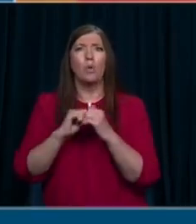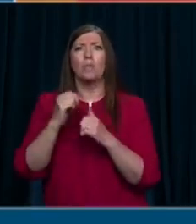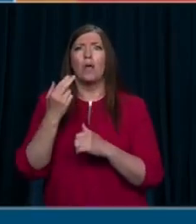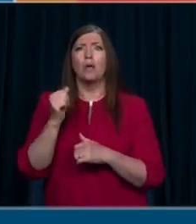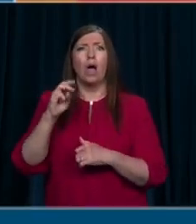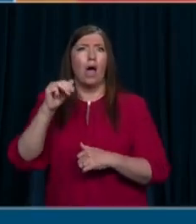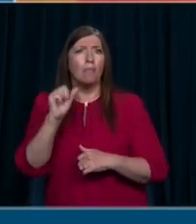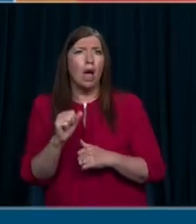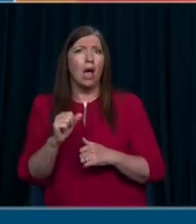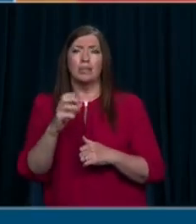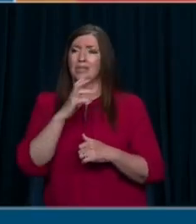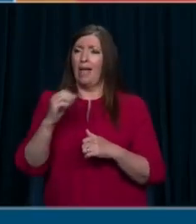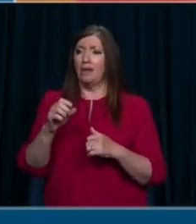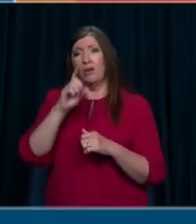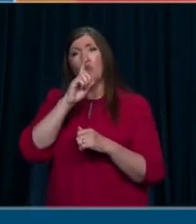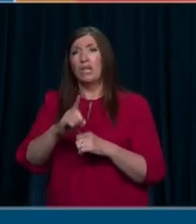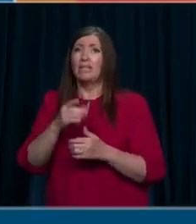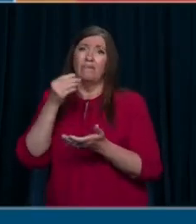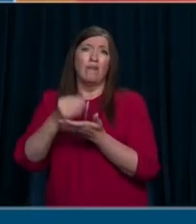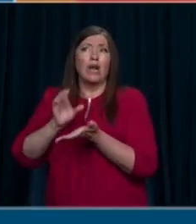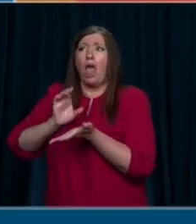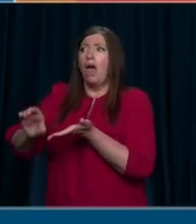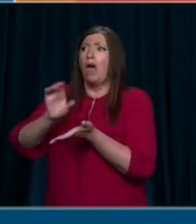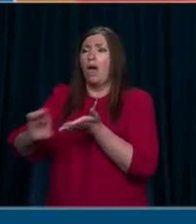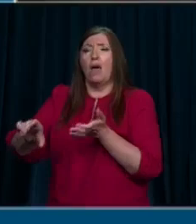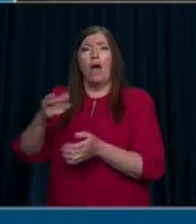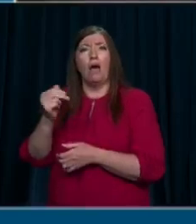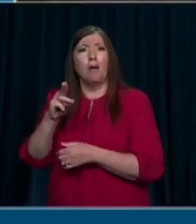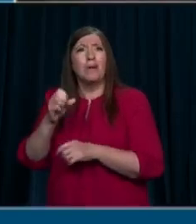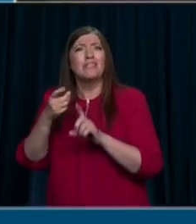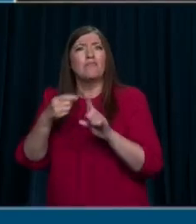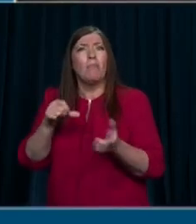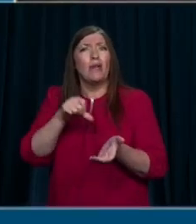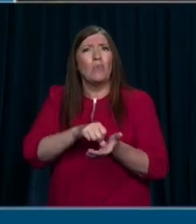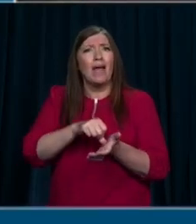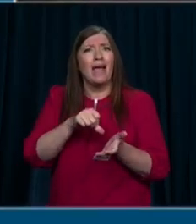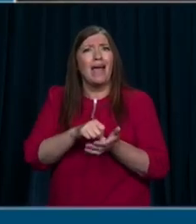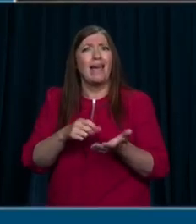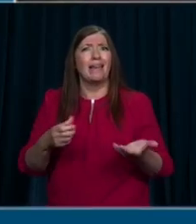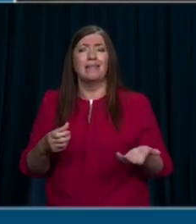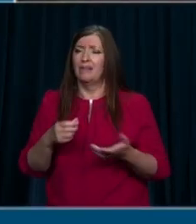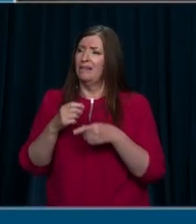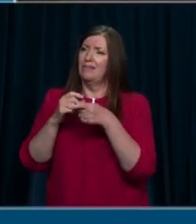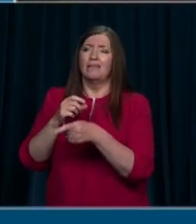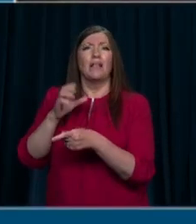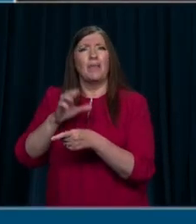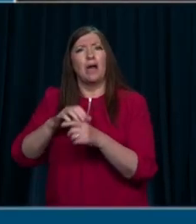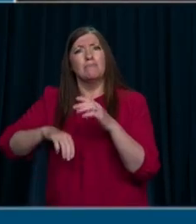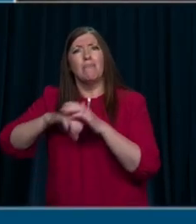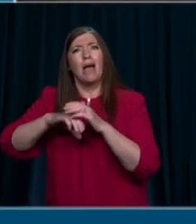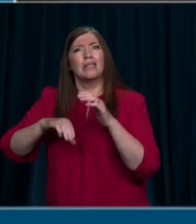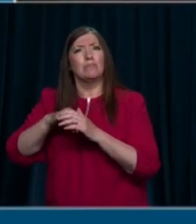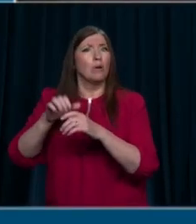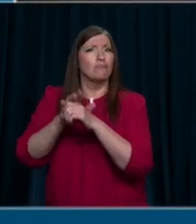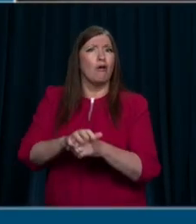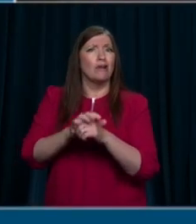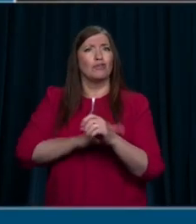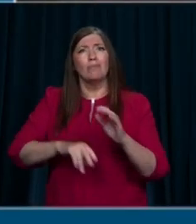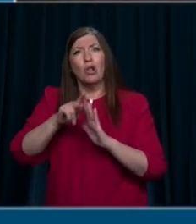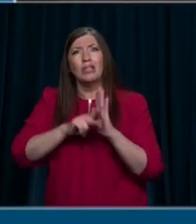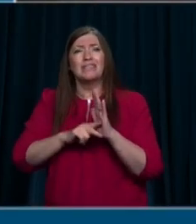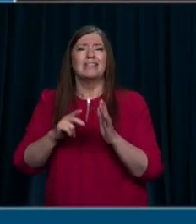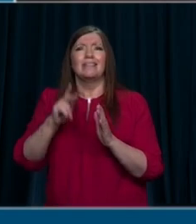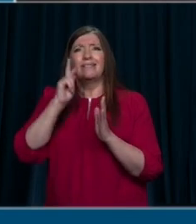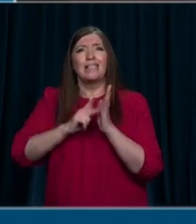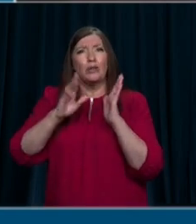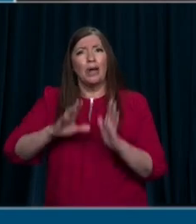and ultimately the funding of Hamas from Iran. The maximum pressure policy of Secretary Pompeo